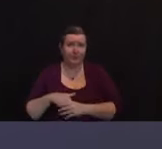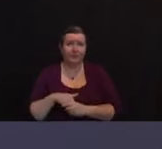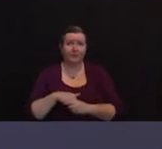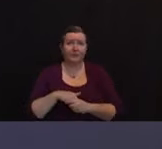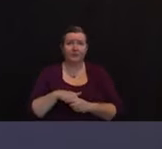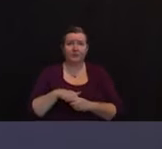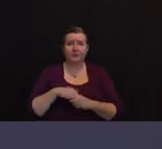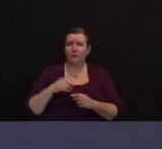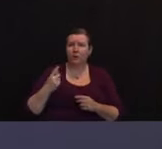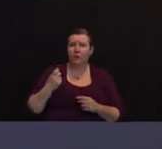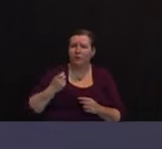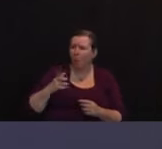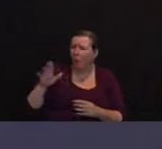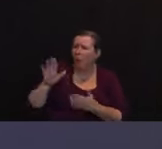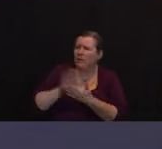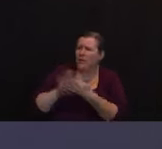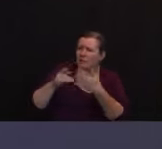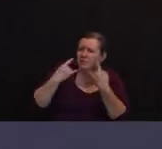on.